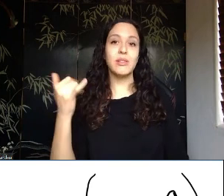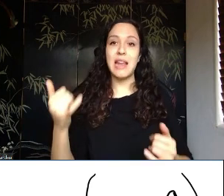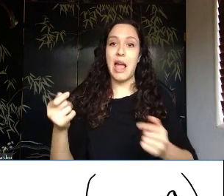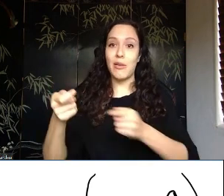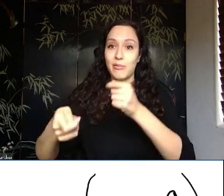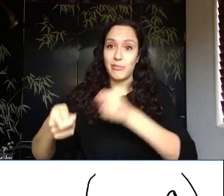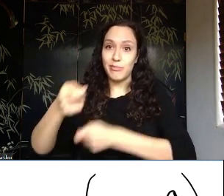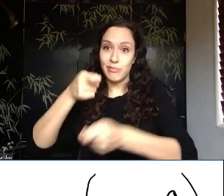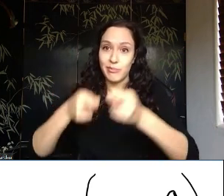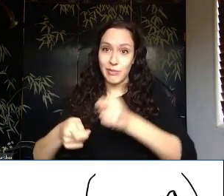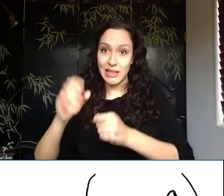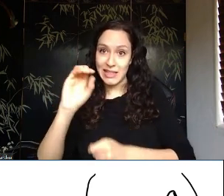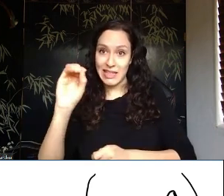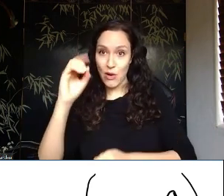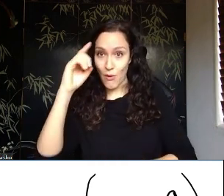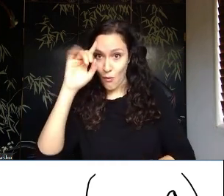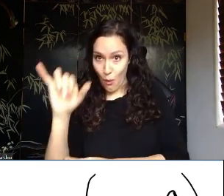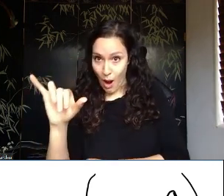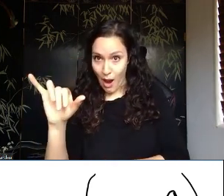y.